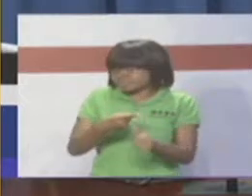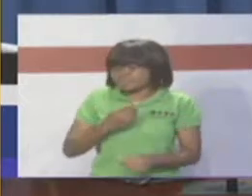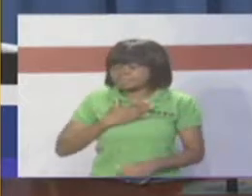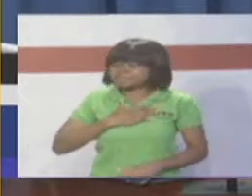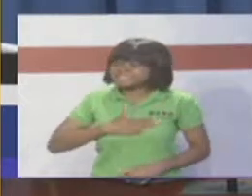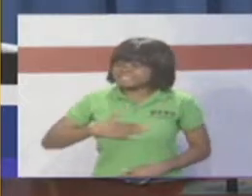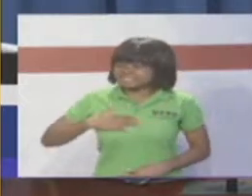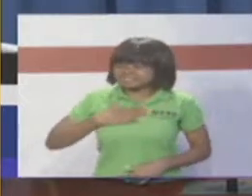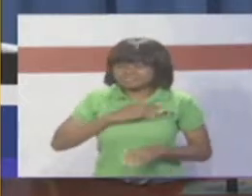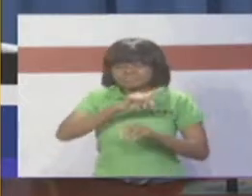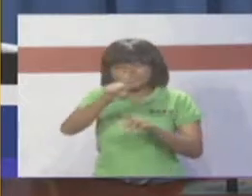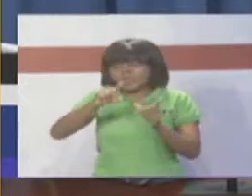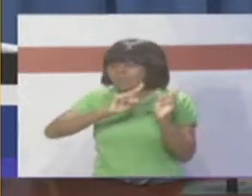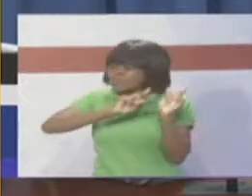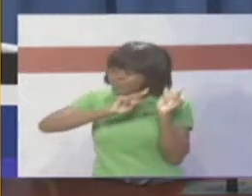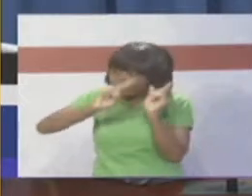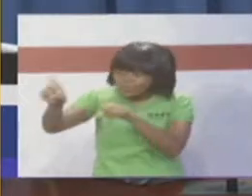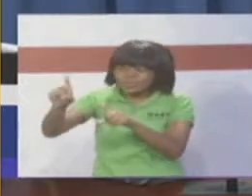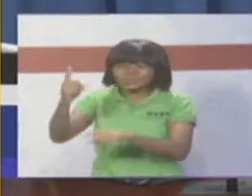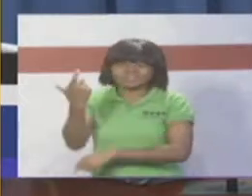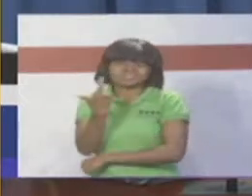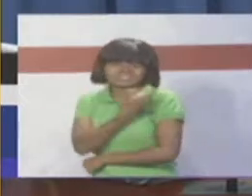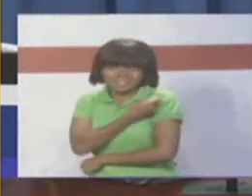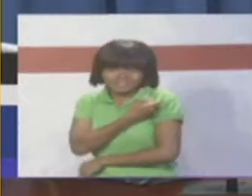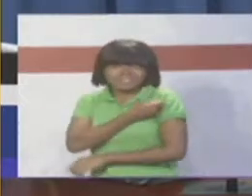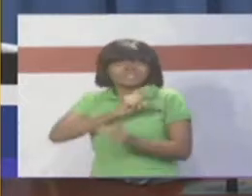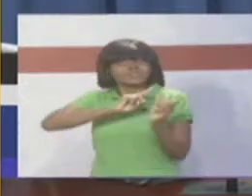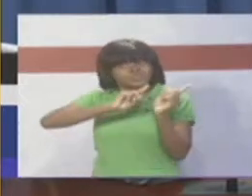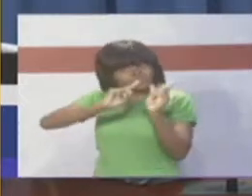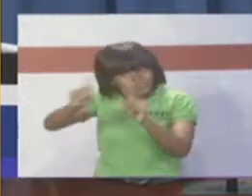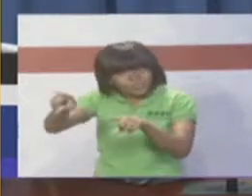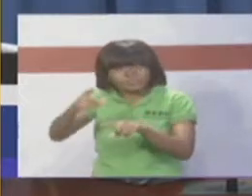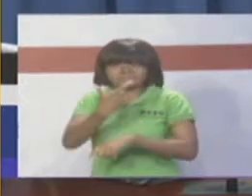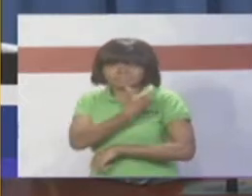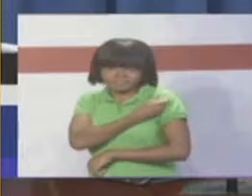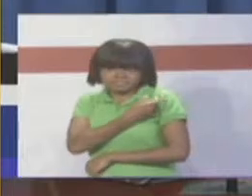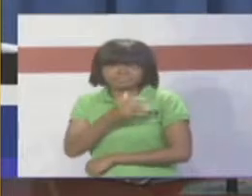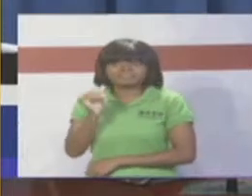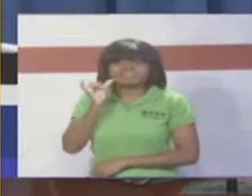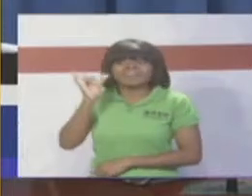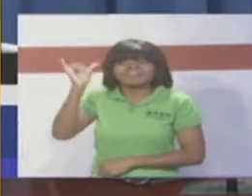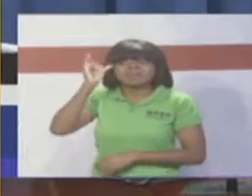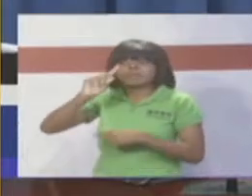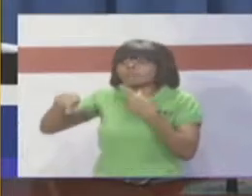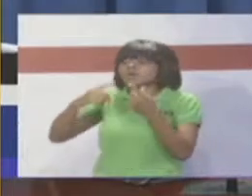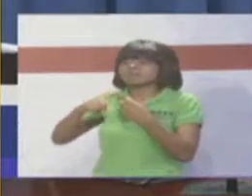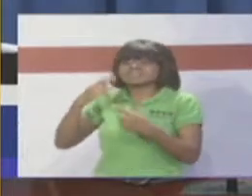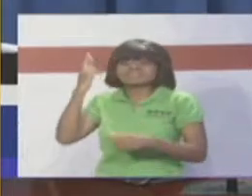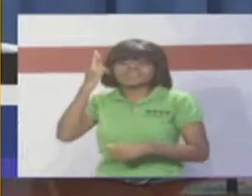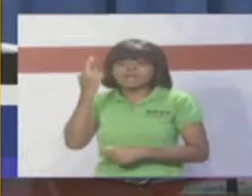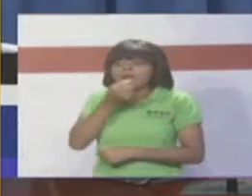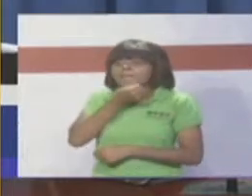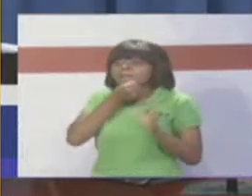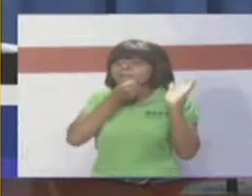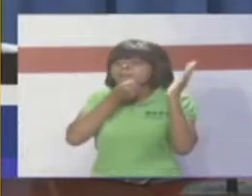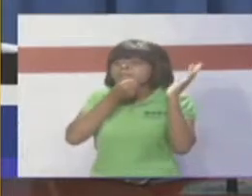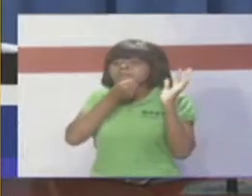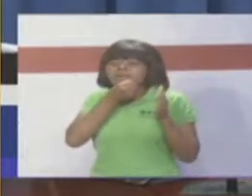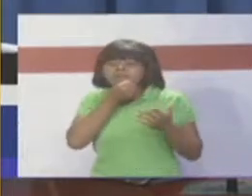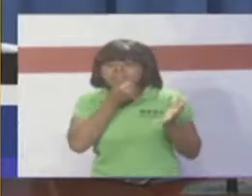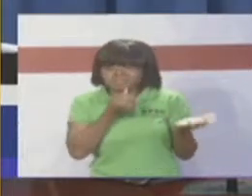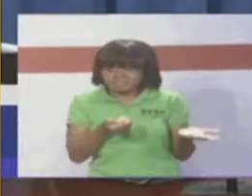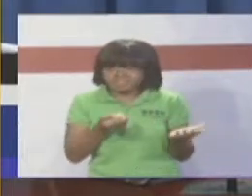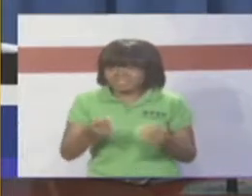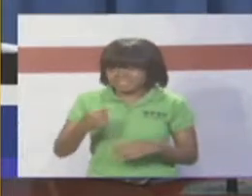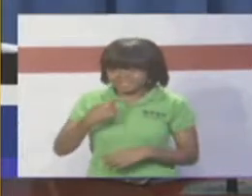vaccinated. As I said on a radio interview yesterday, my personal choice doesn't mean I can jump in